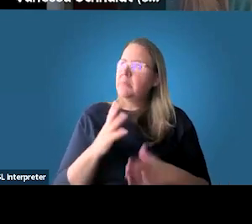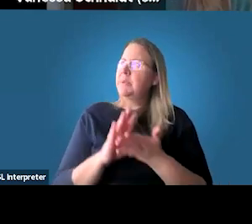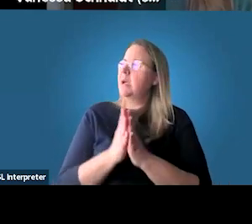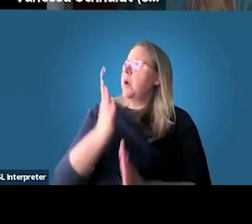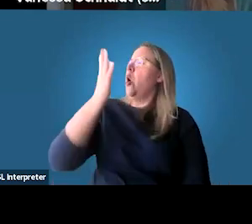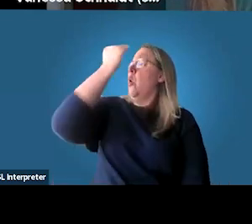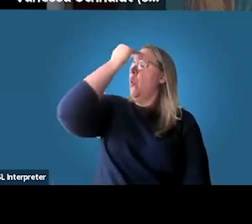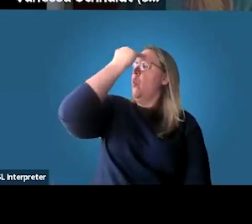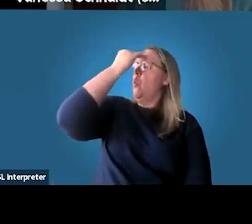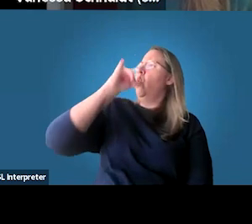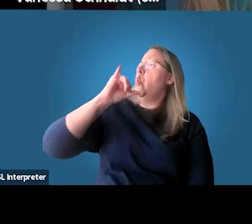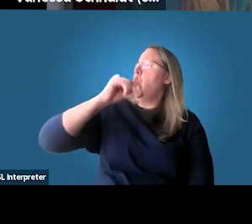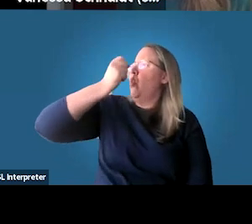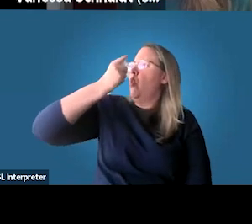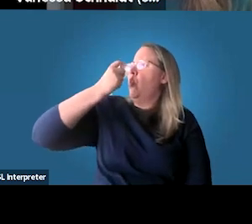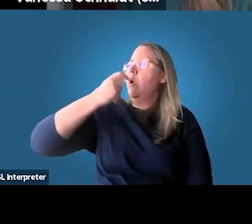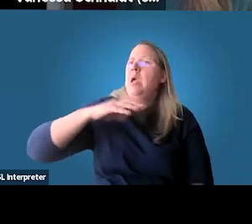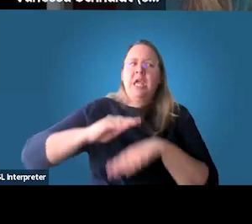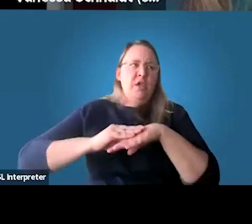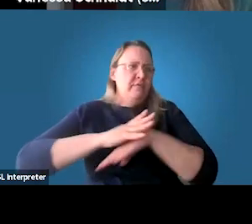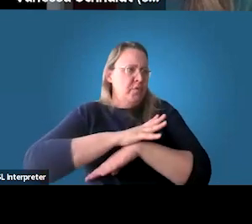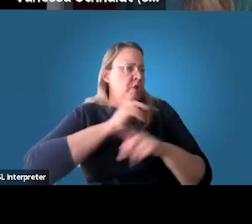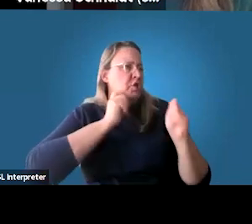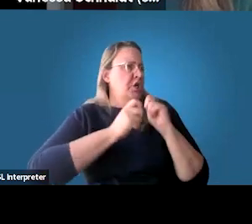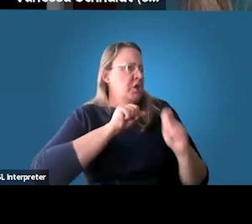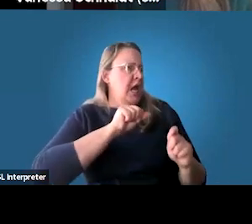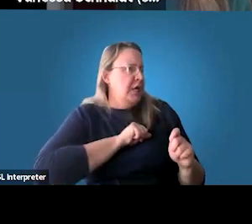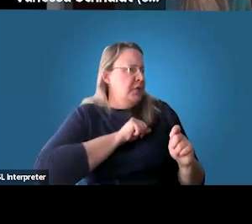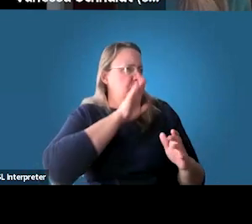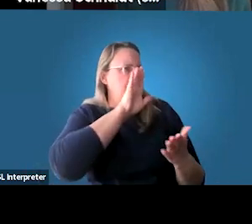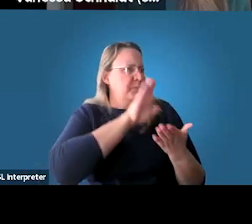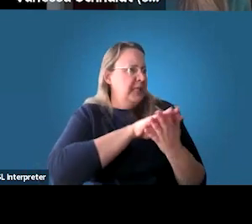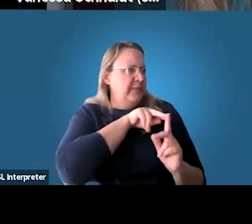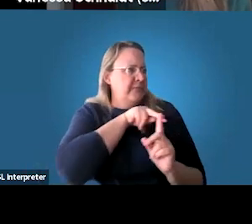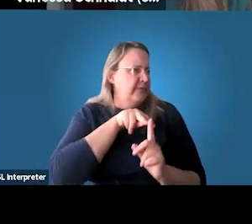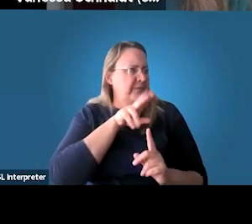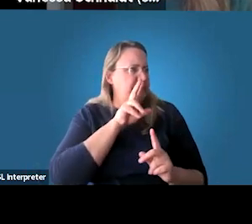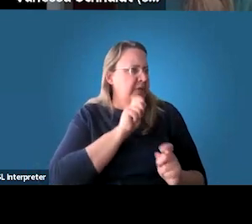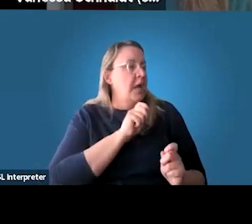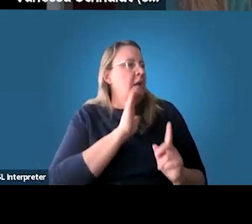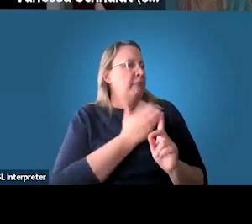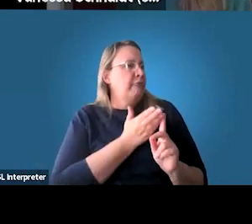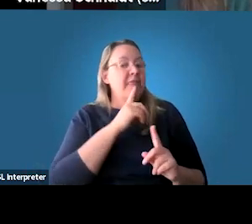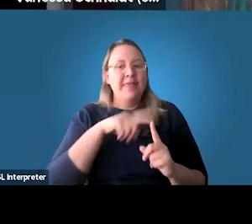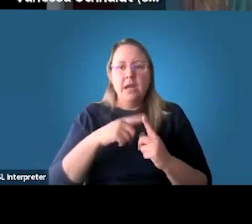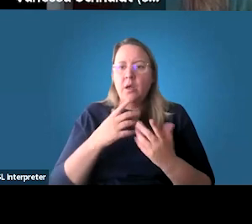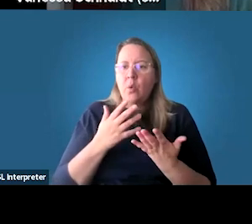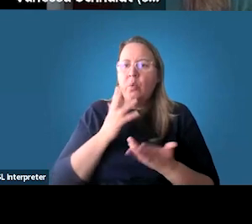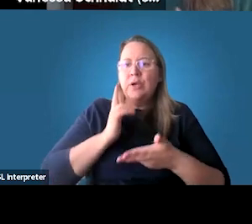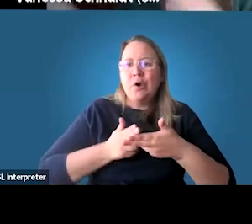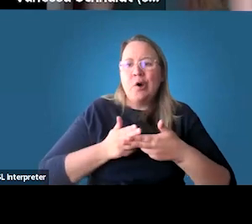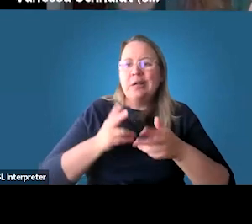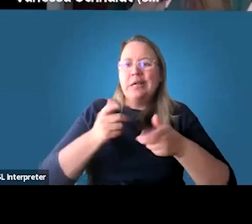understanding. It can influence or change attitudes and beliefs, and it can compel people to act, what we would call